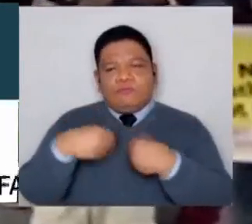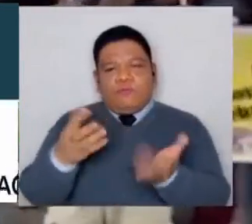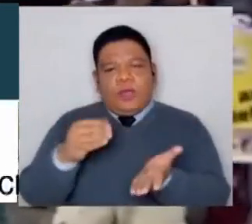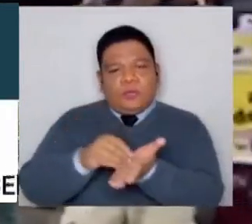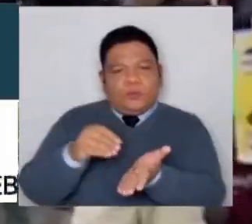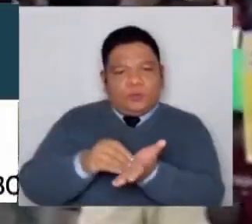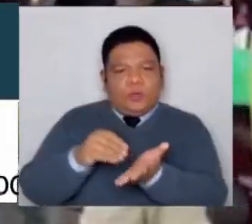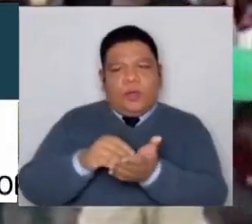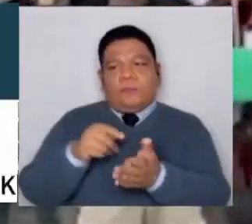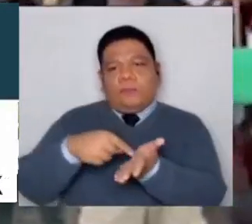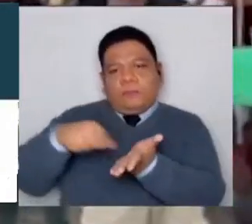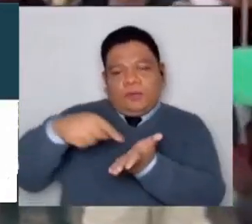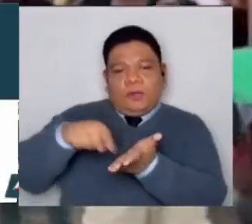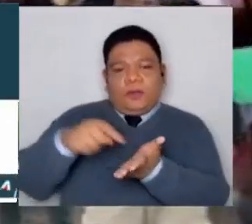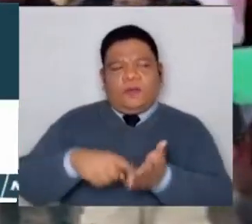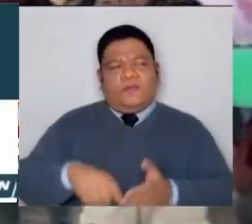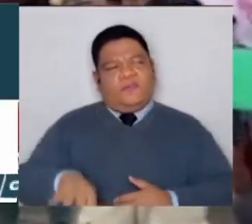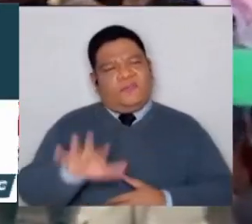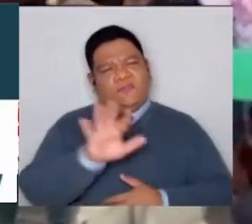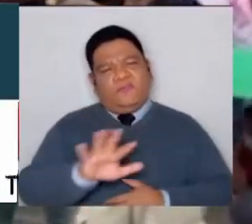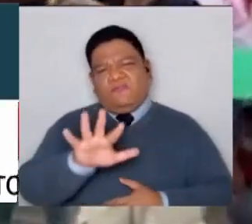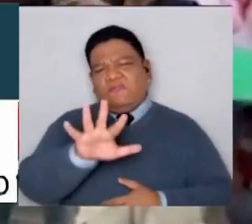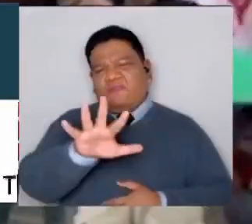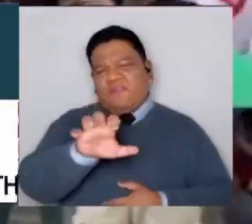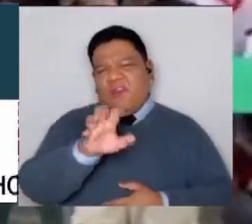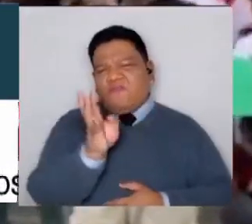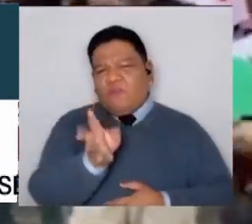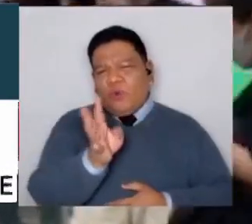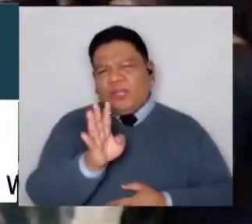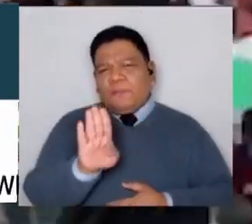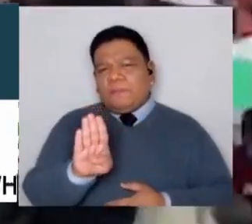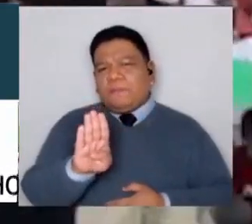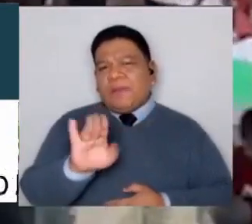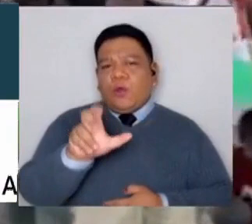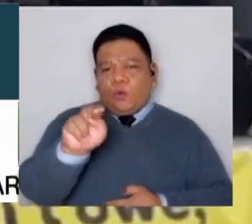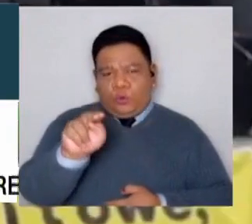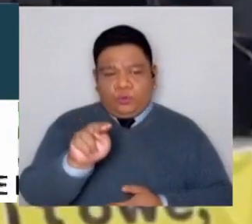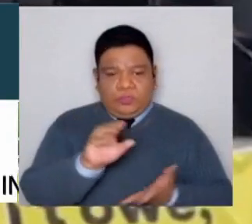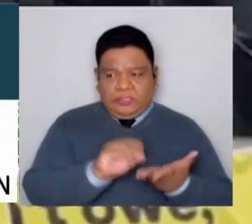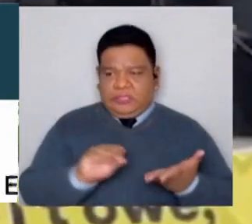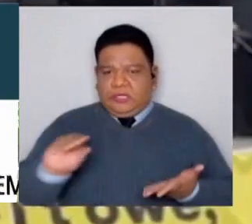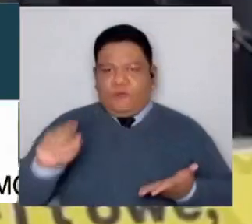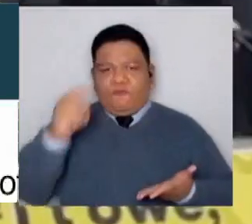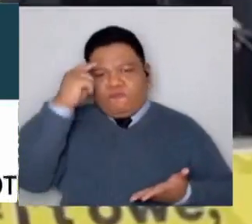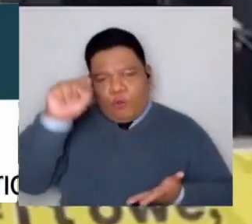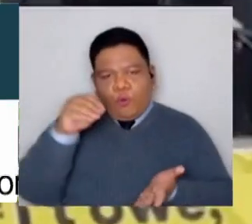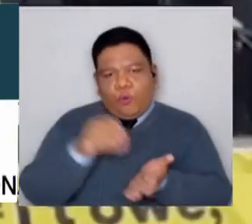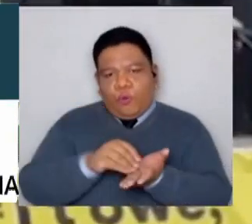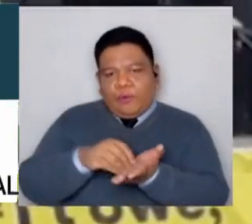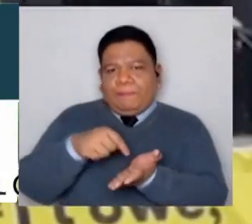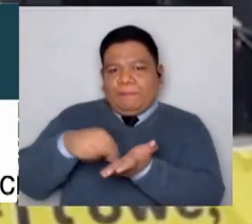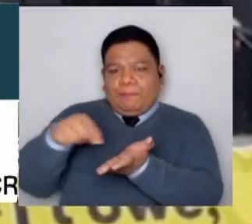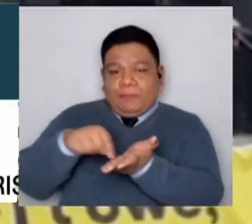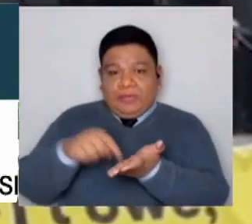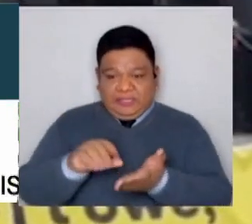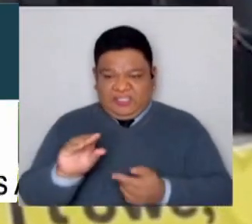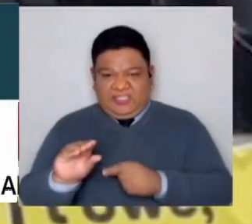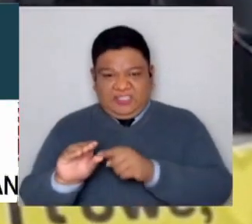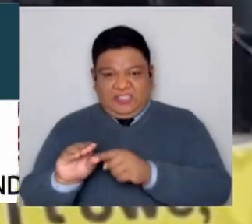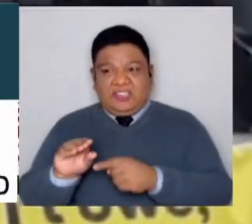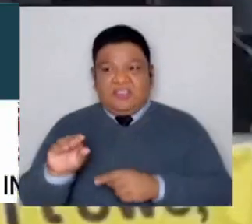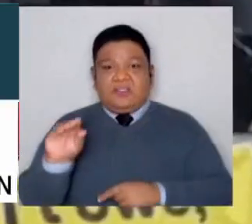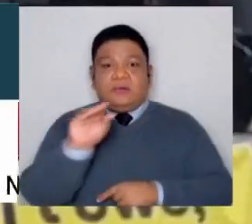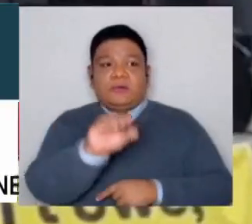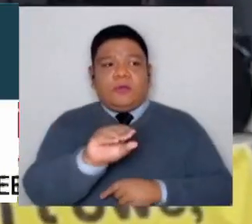billion pesos, or 10% of the proposed 2022 budget, will go to debt servicing. D. Guzman said this amount could go to meals,